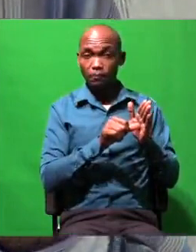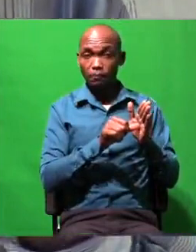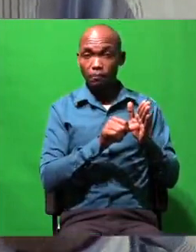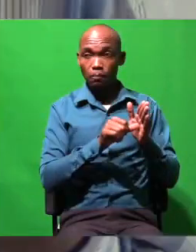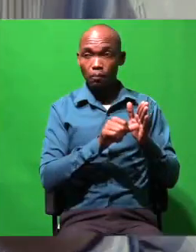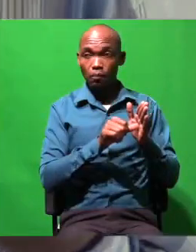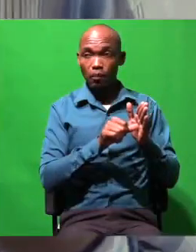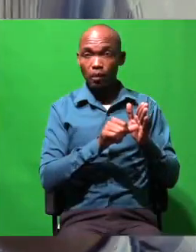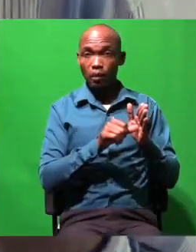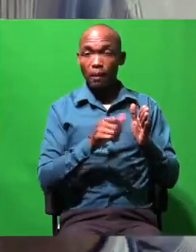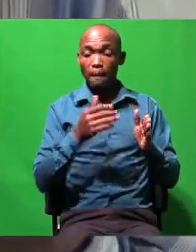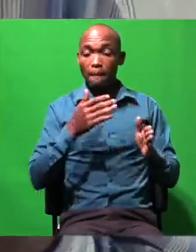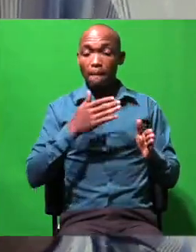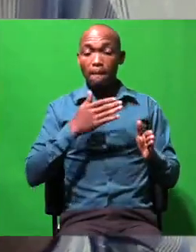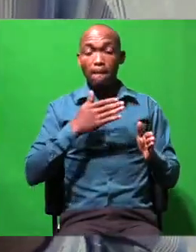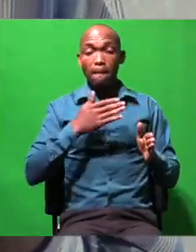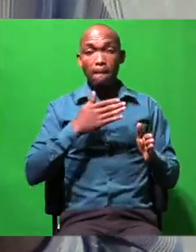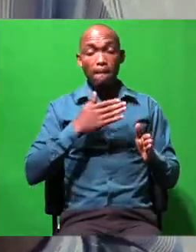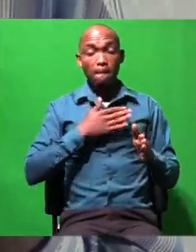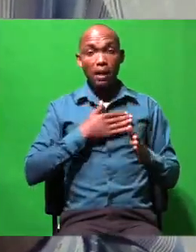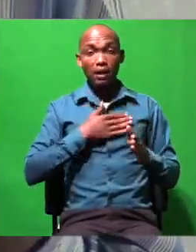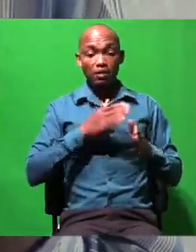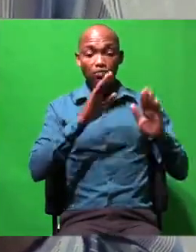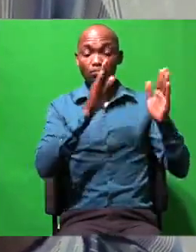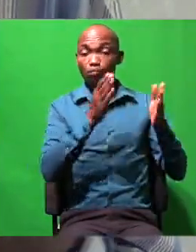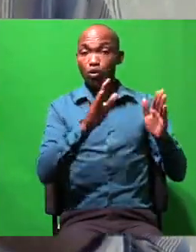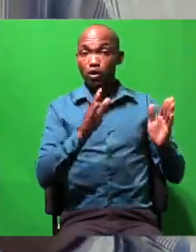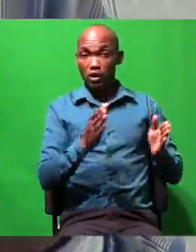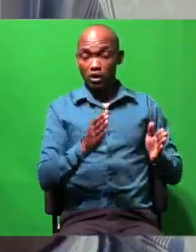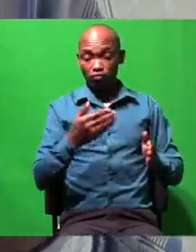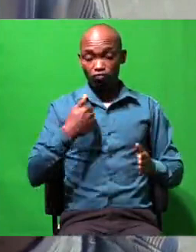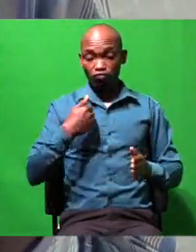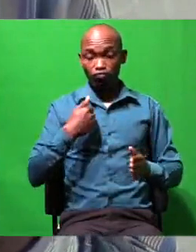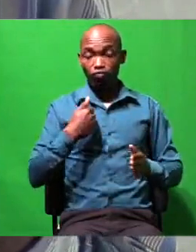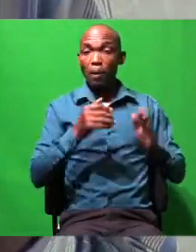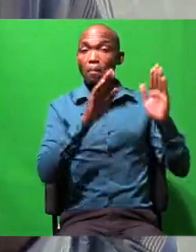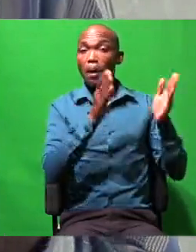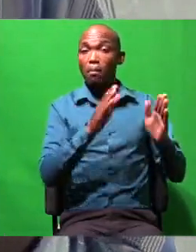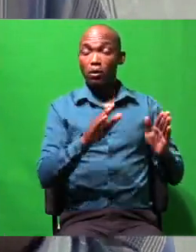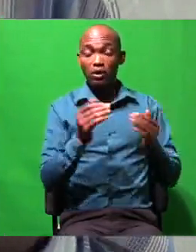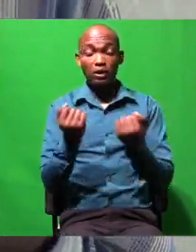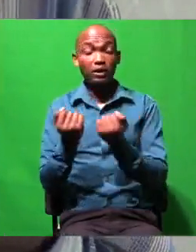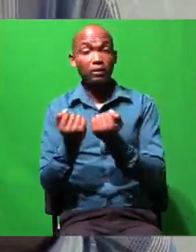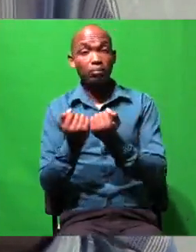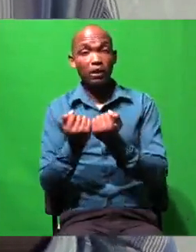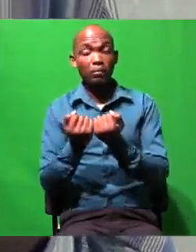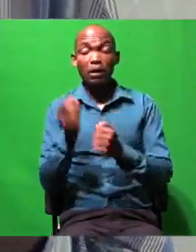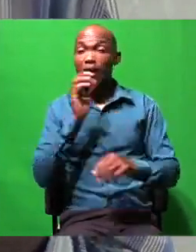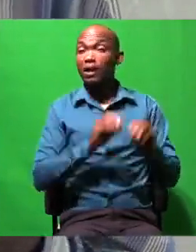My body is made up of chemicals, whether you believe or not, and yours